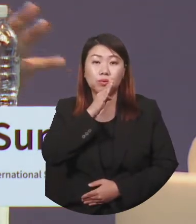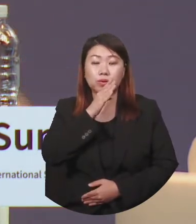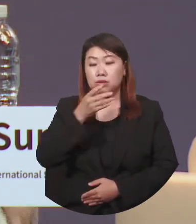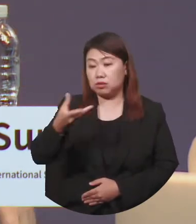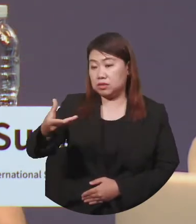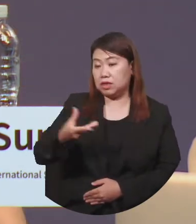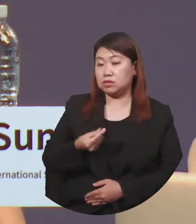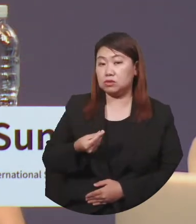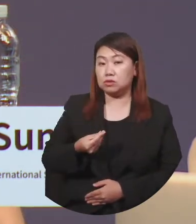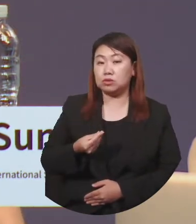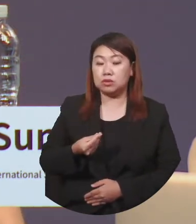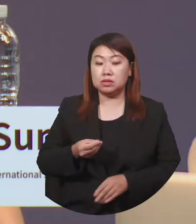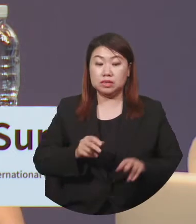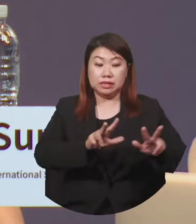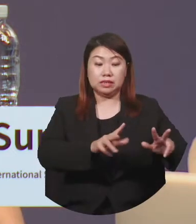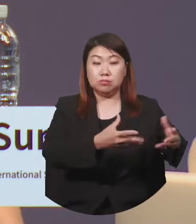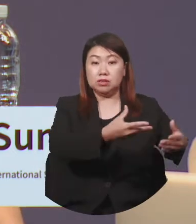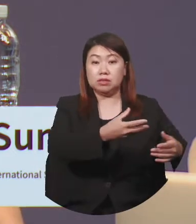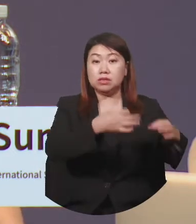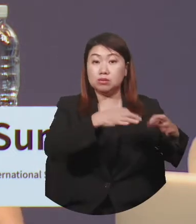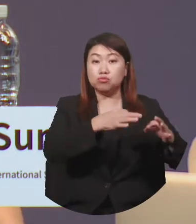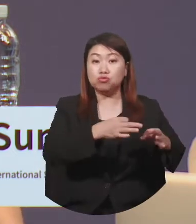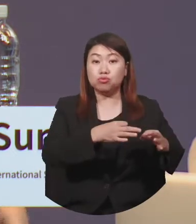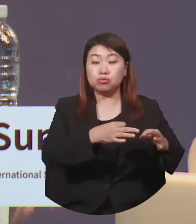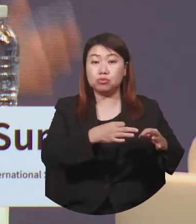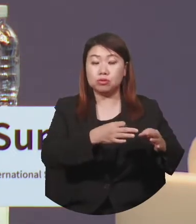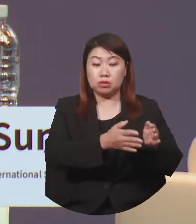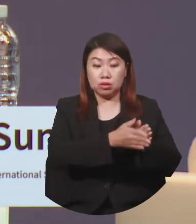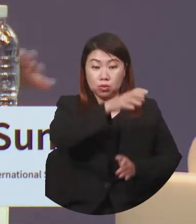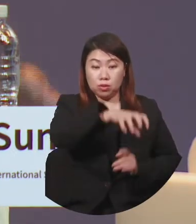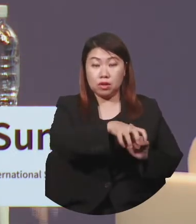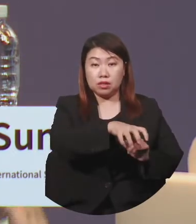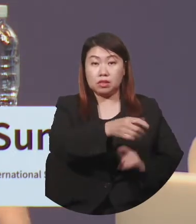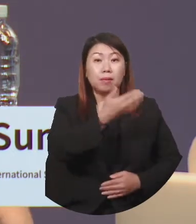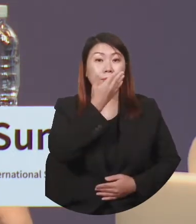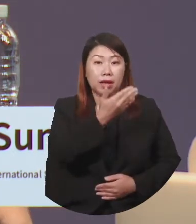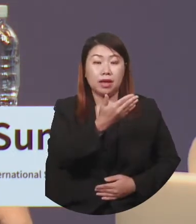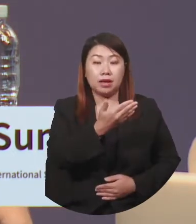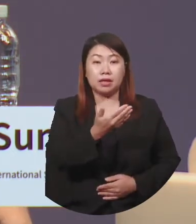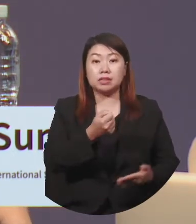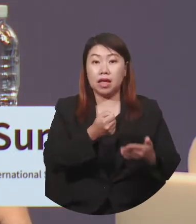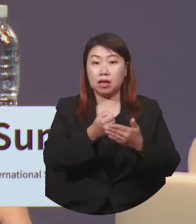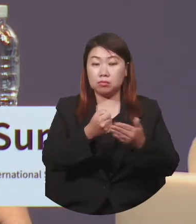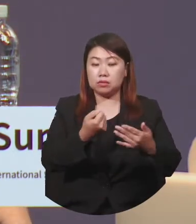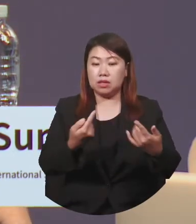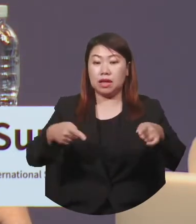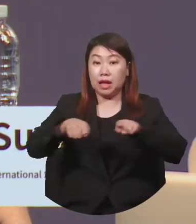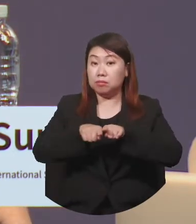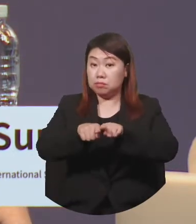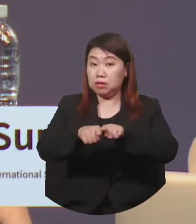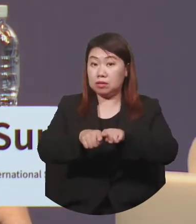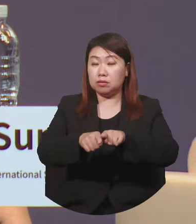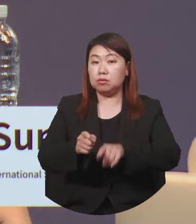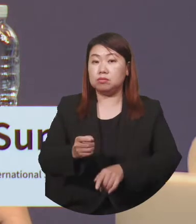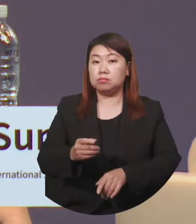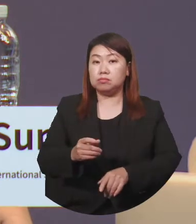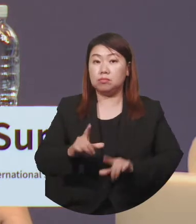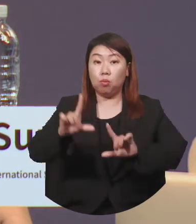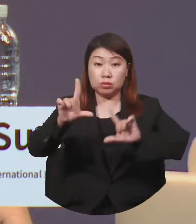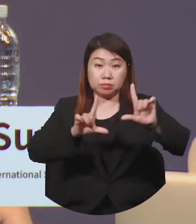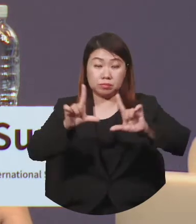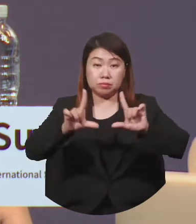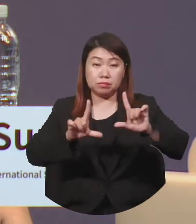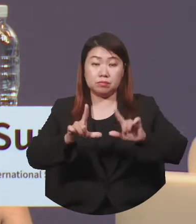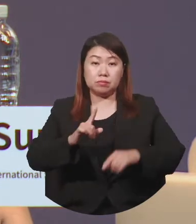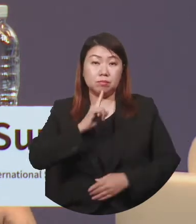partnership alliance model. But when we started the operation, our field agent was